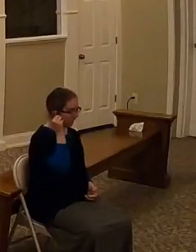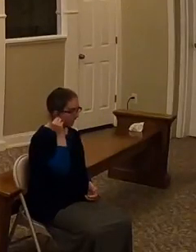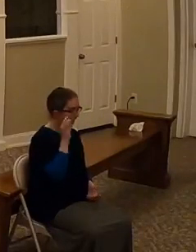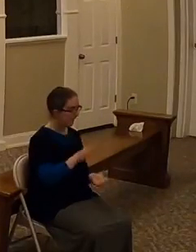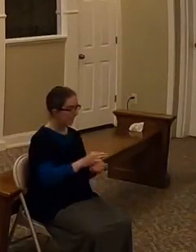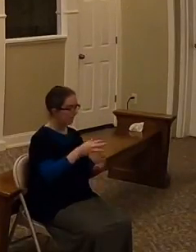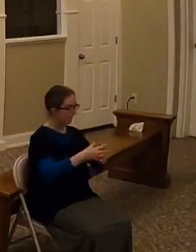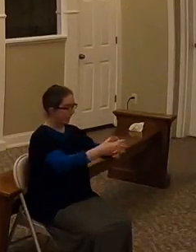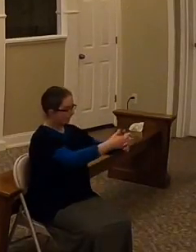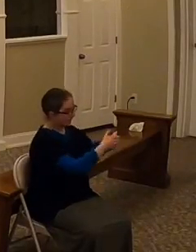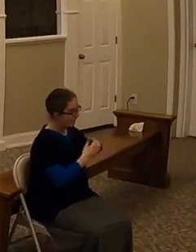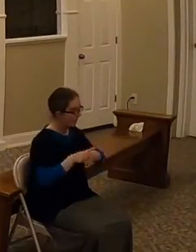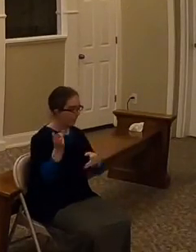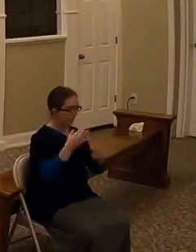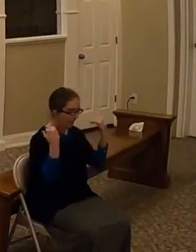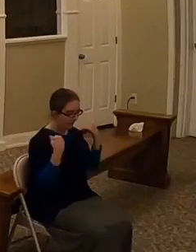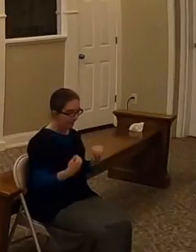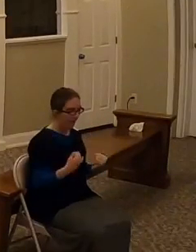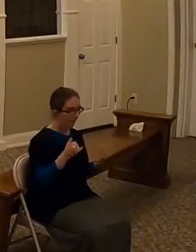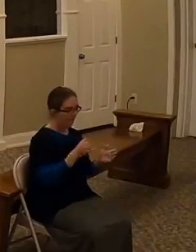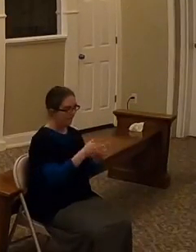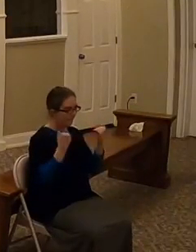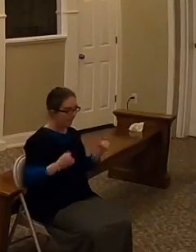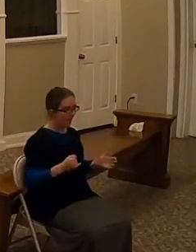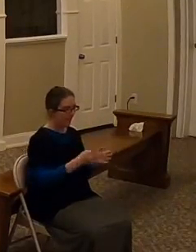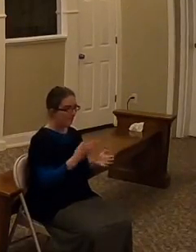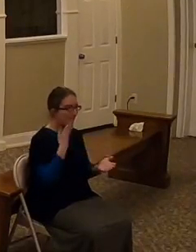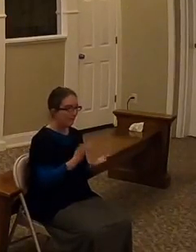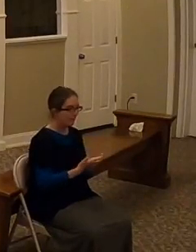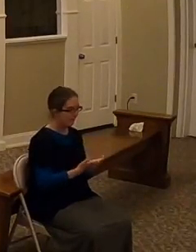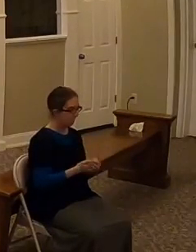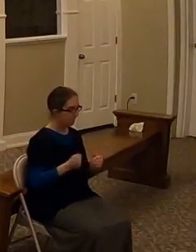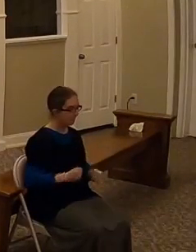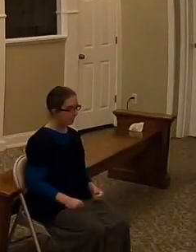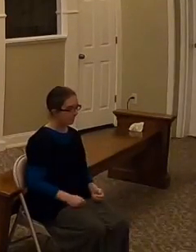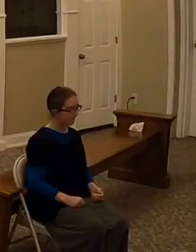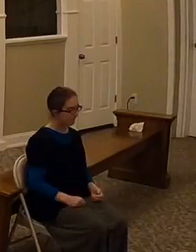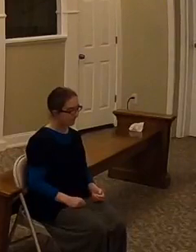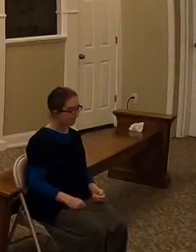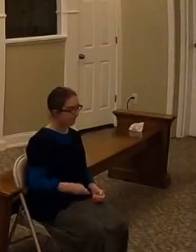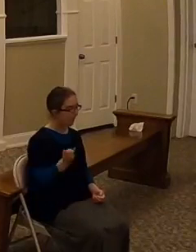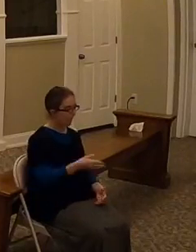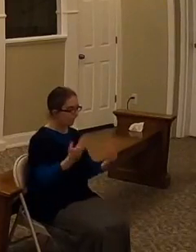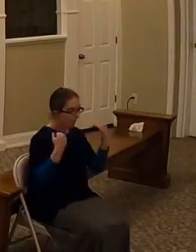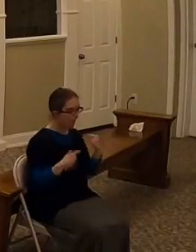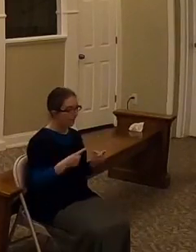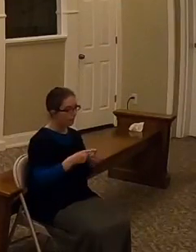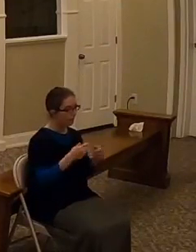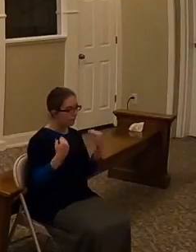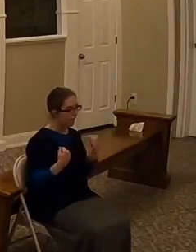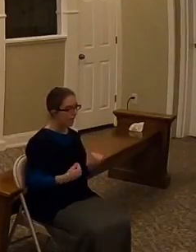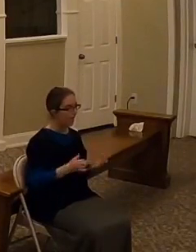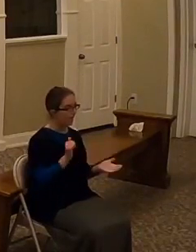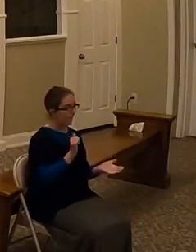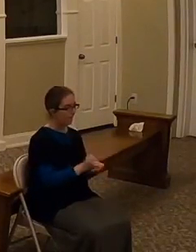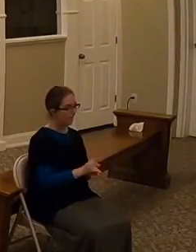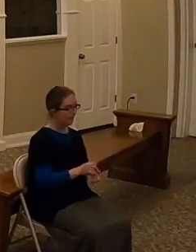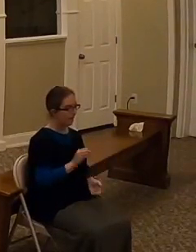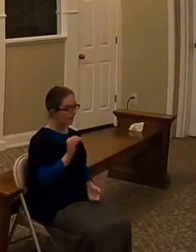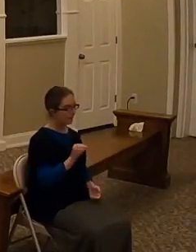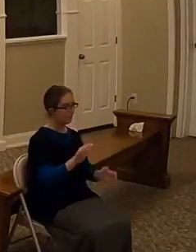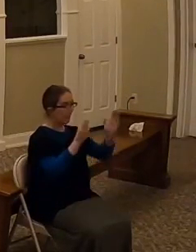discovered America and we got it now, so it's great. Okay. All right, so we've got to have that fixed